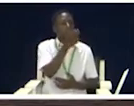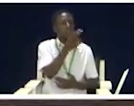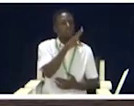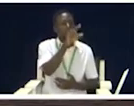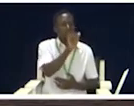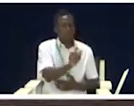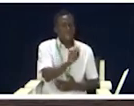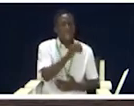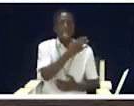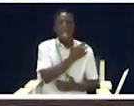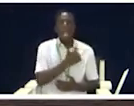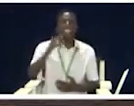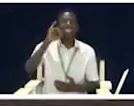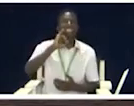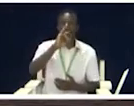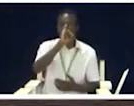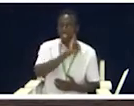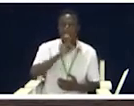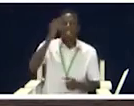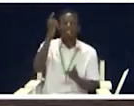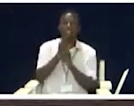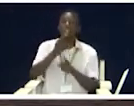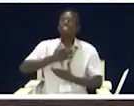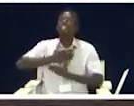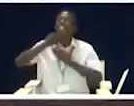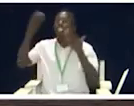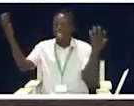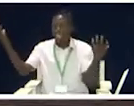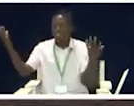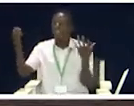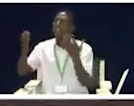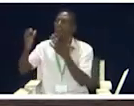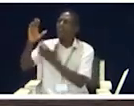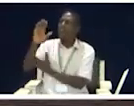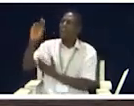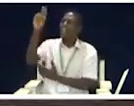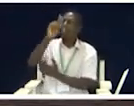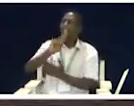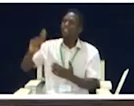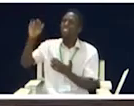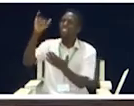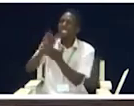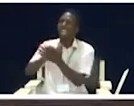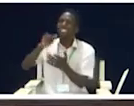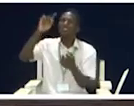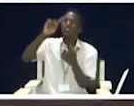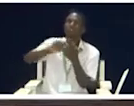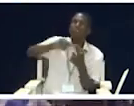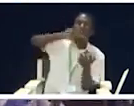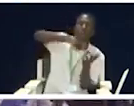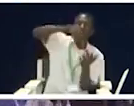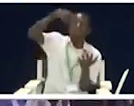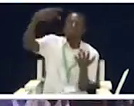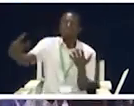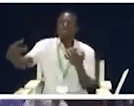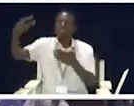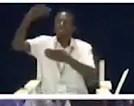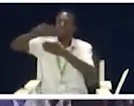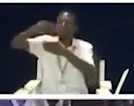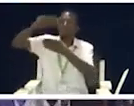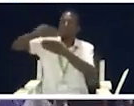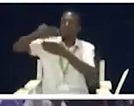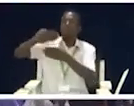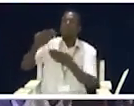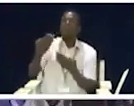your shouts to bring down the wall of Jericho. When they came to the prophet Elisha, and they told prophet Elisha,